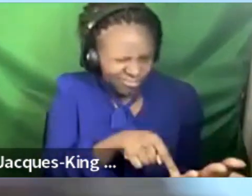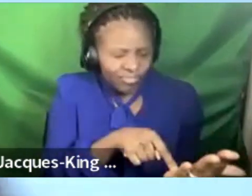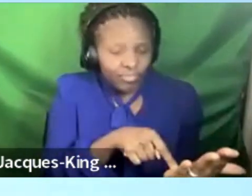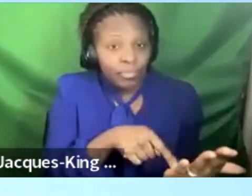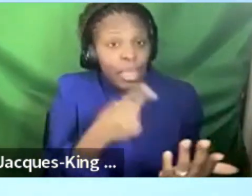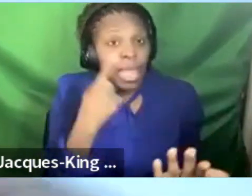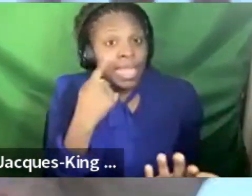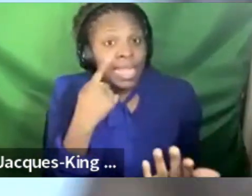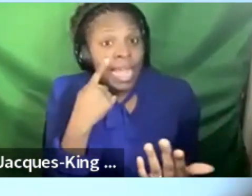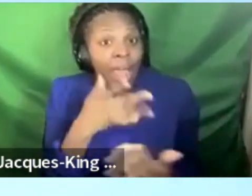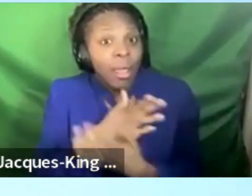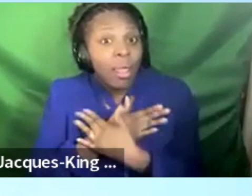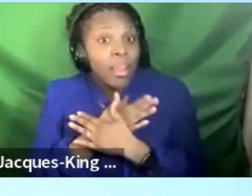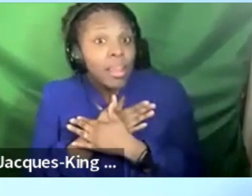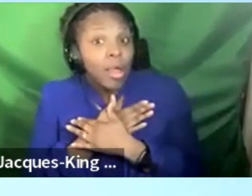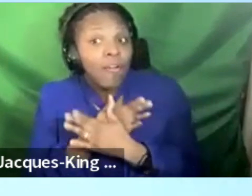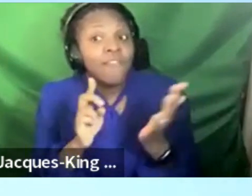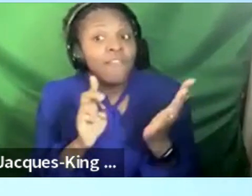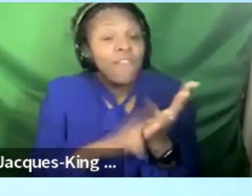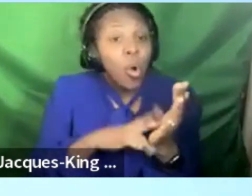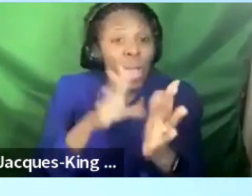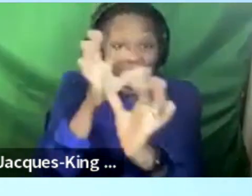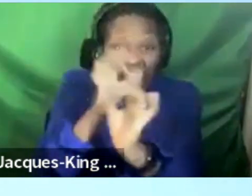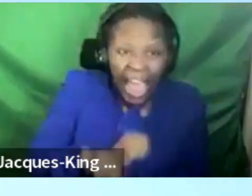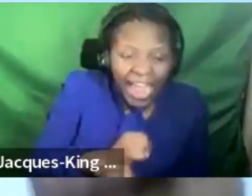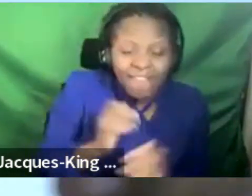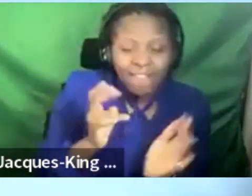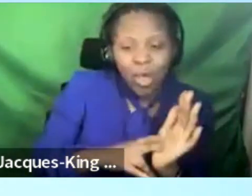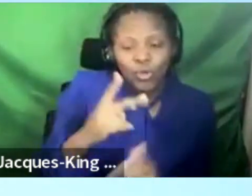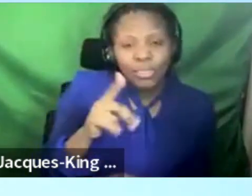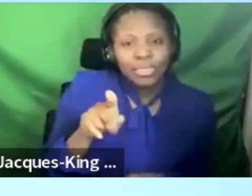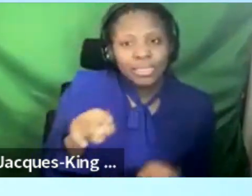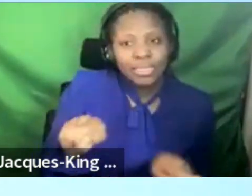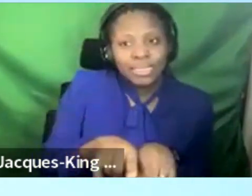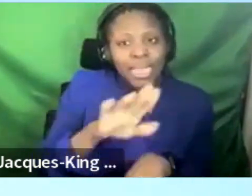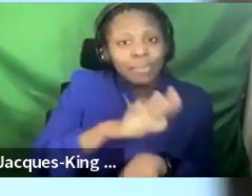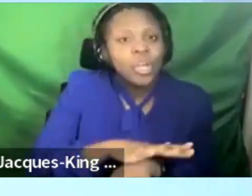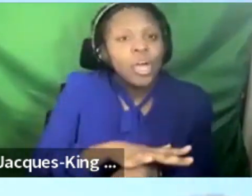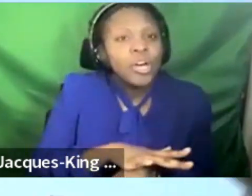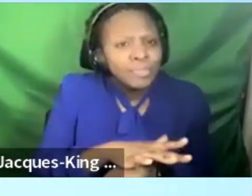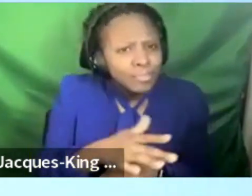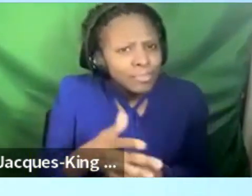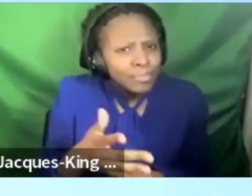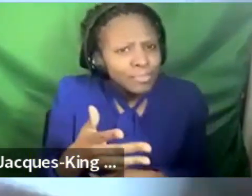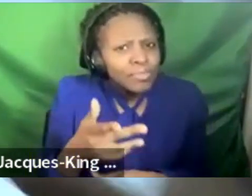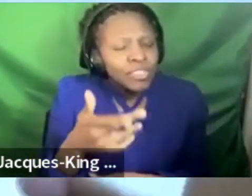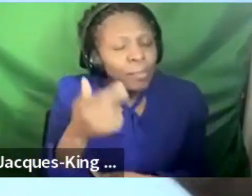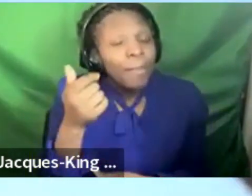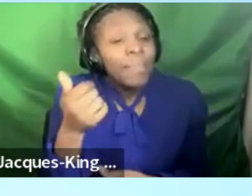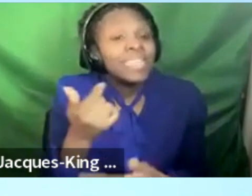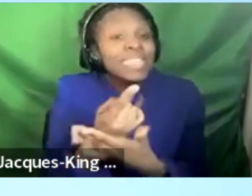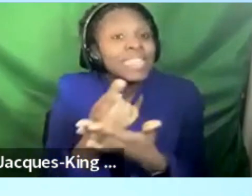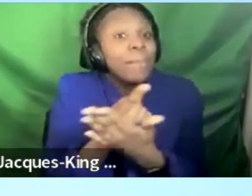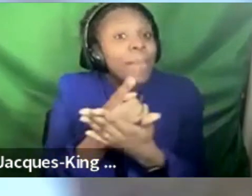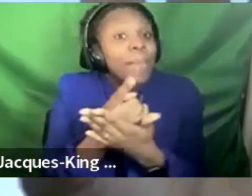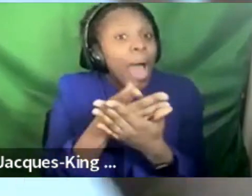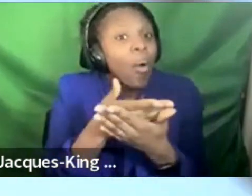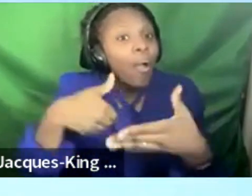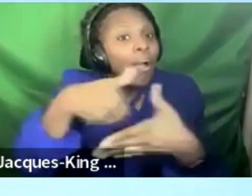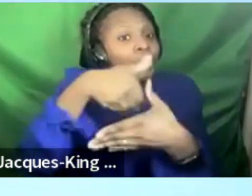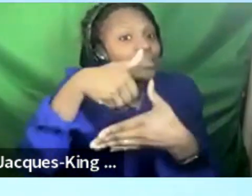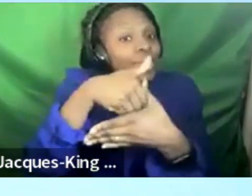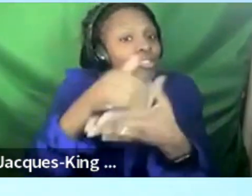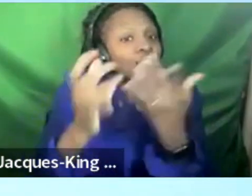so it can be, I love your womanliness, but I'm not into feminine women. So I love that. I